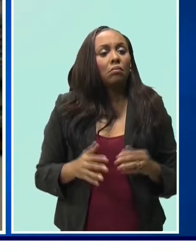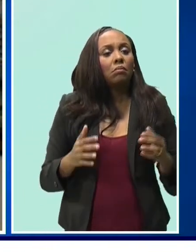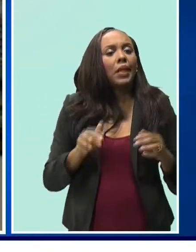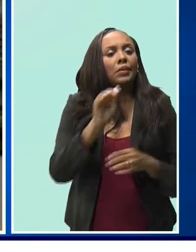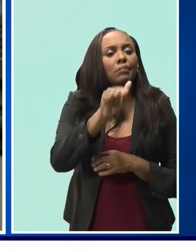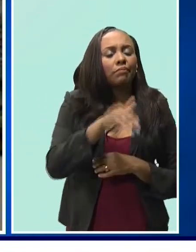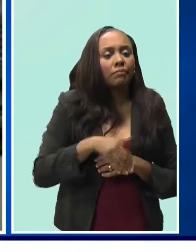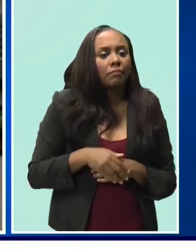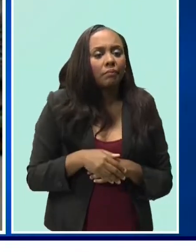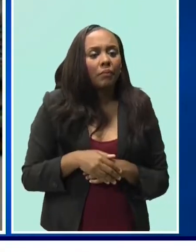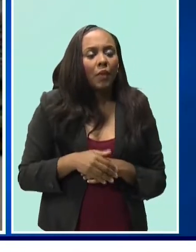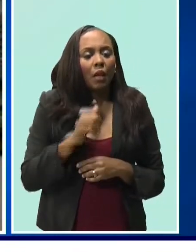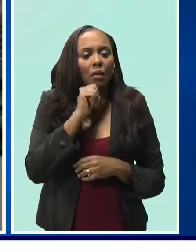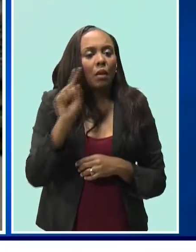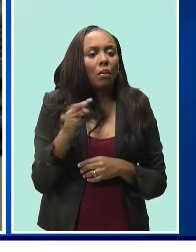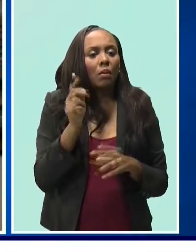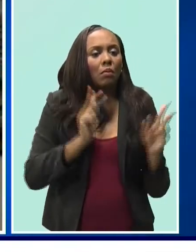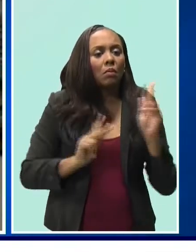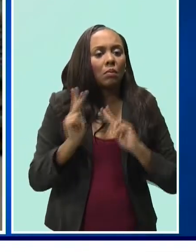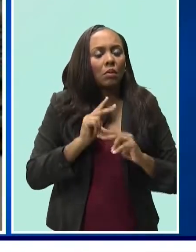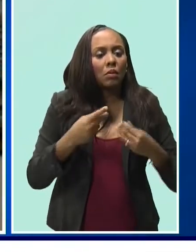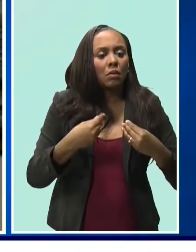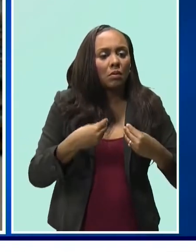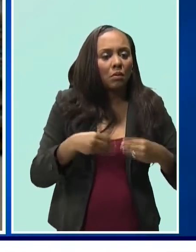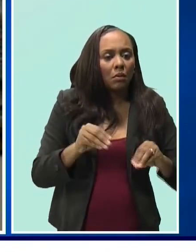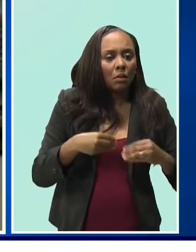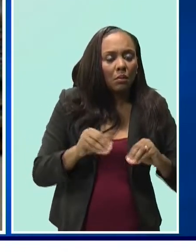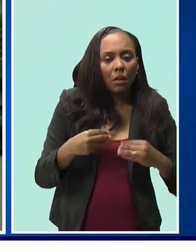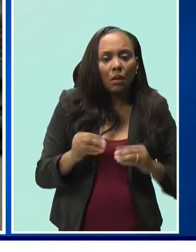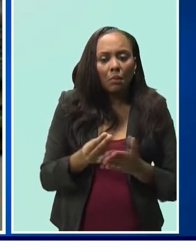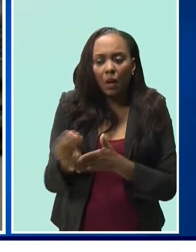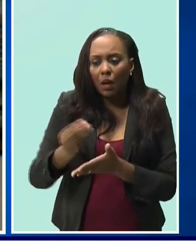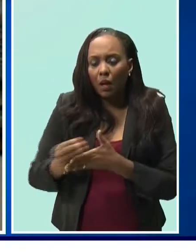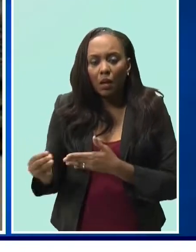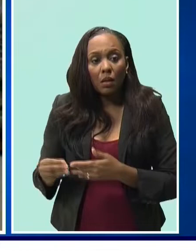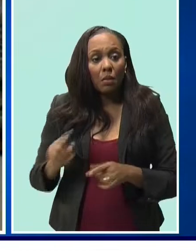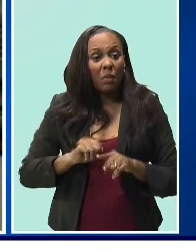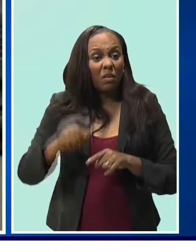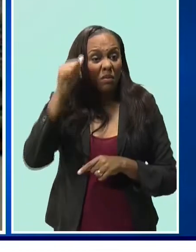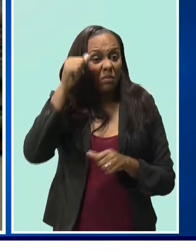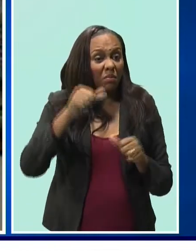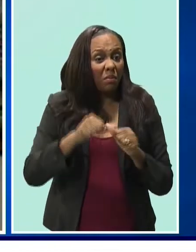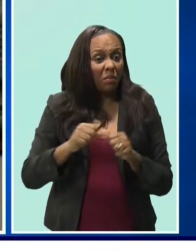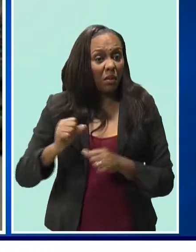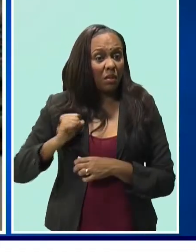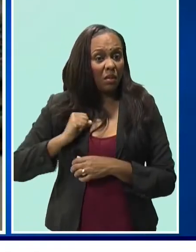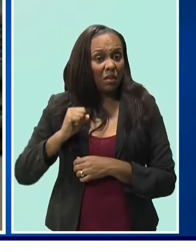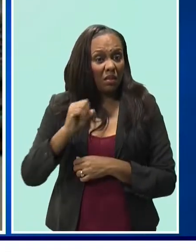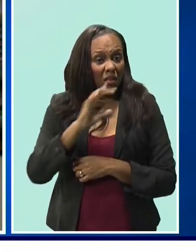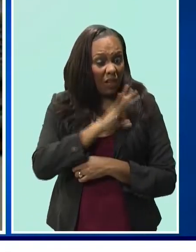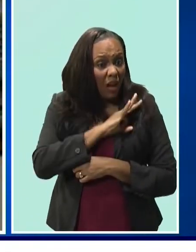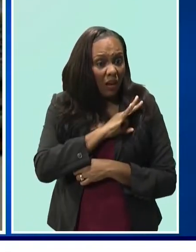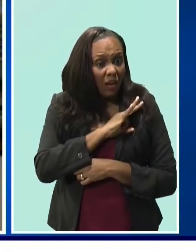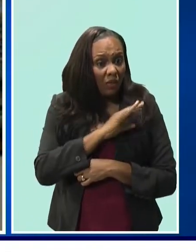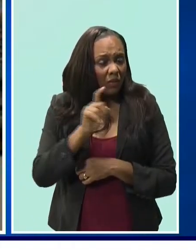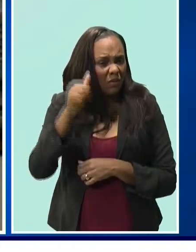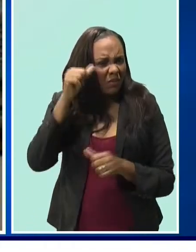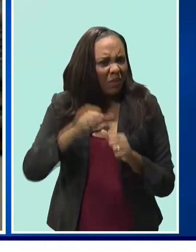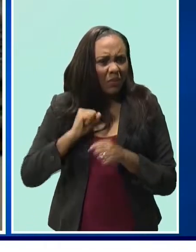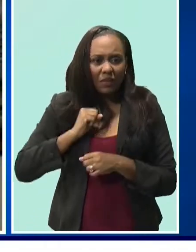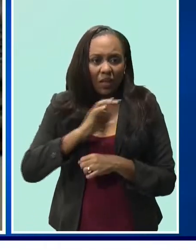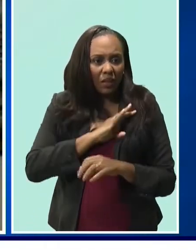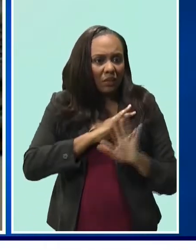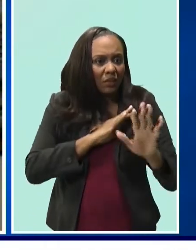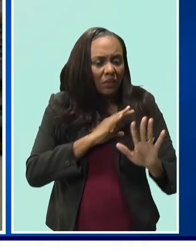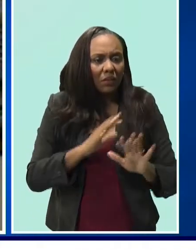protection of the persons who are shopping themselves, but to reduce the intensity on persons who are actually working in those supermarkets